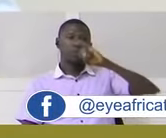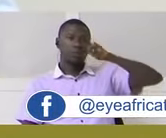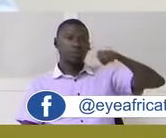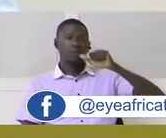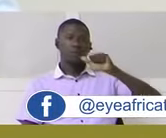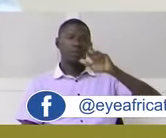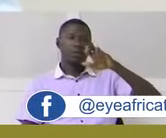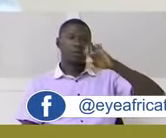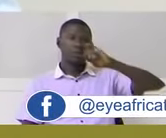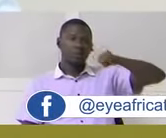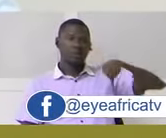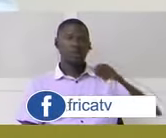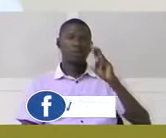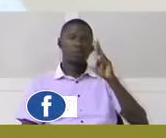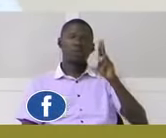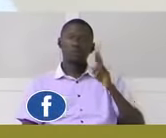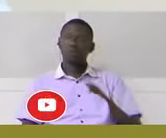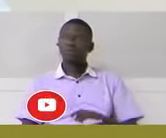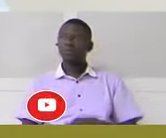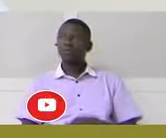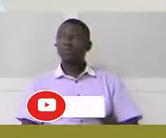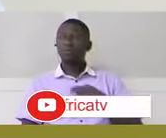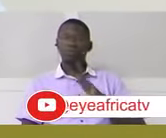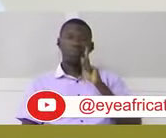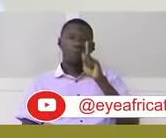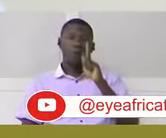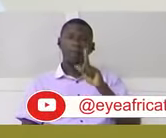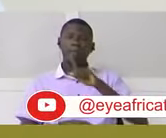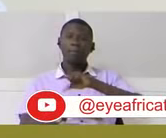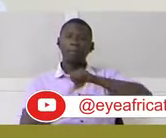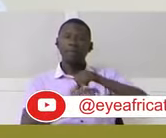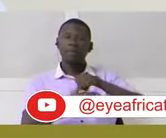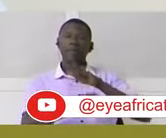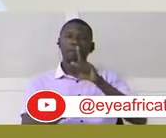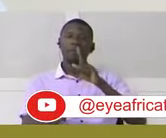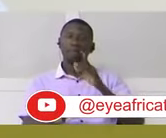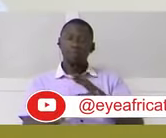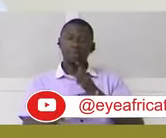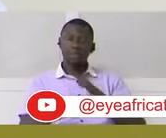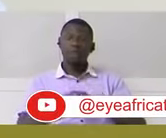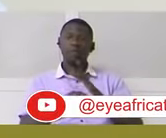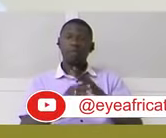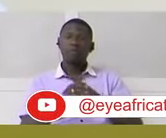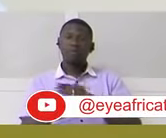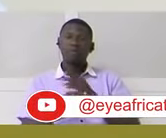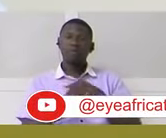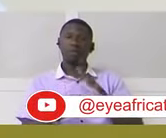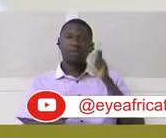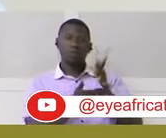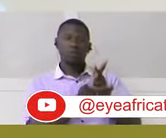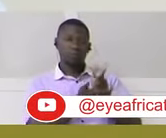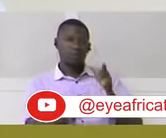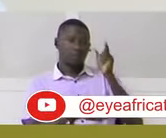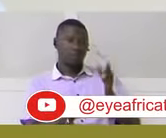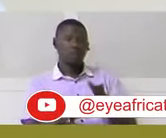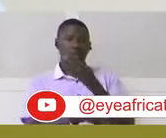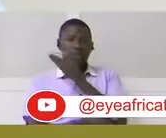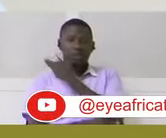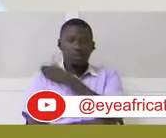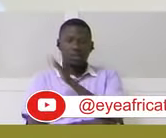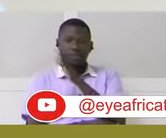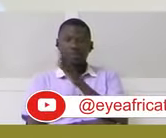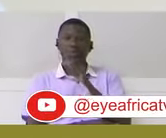suspension. Perhaps just 1 minute. But in the meantime, before the witness leaves, I just wish to say